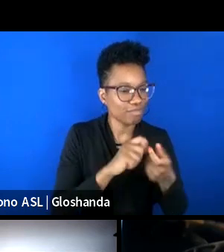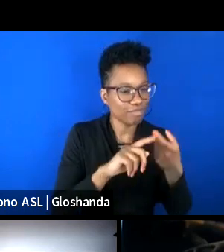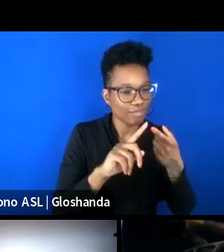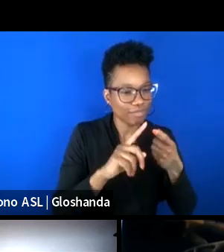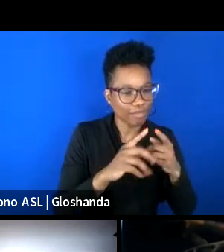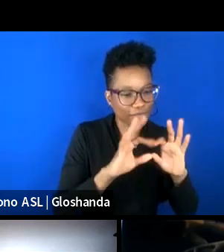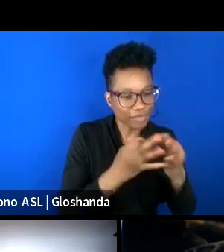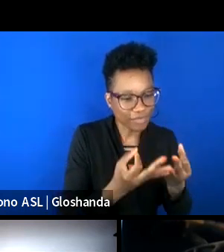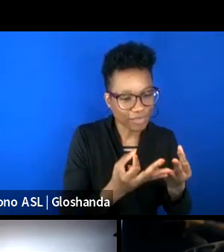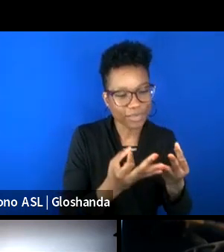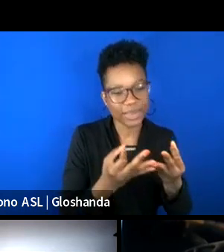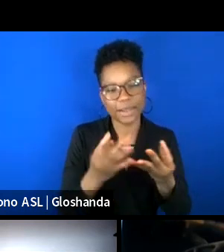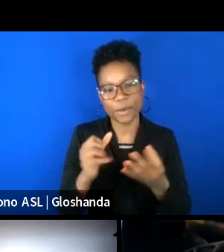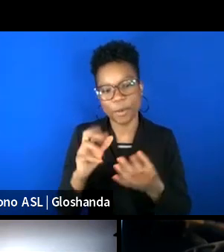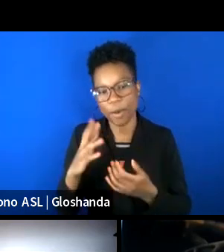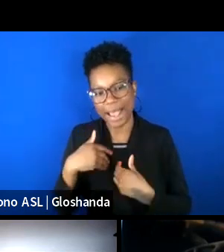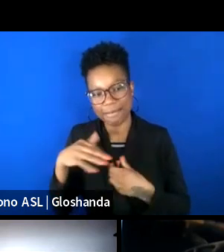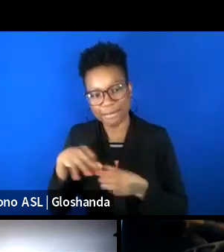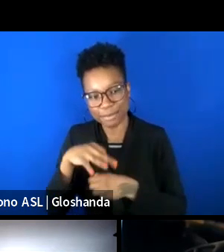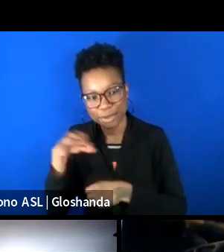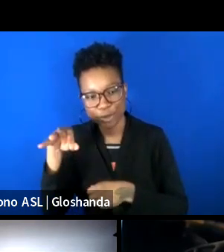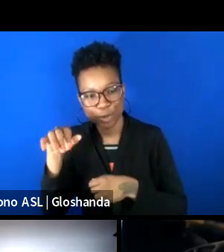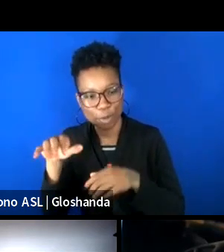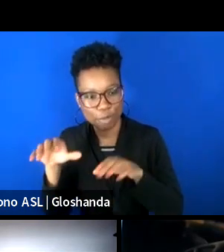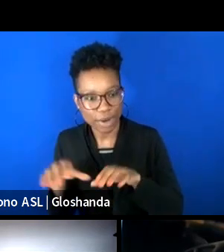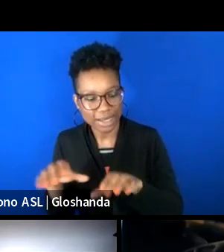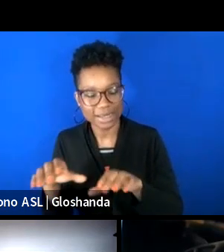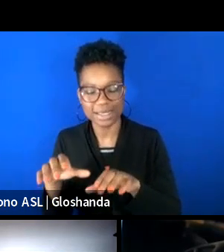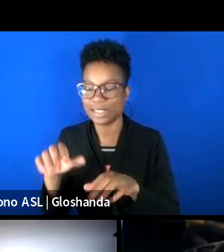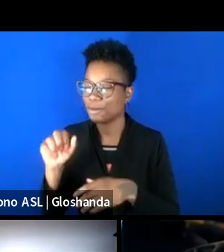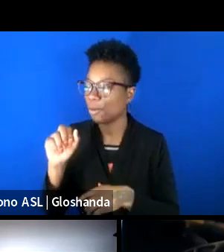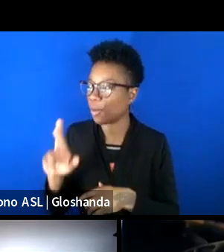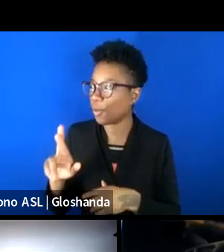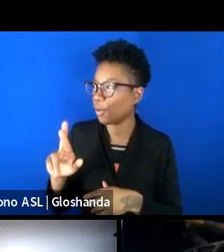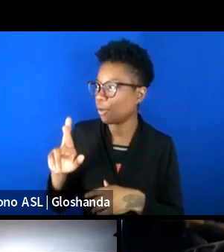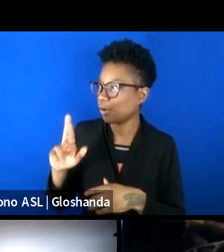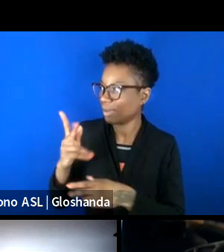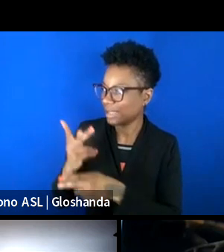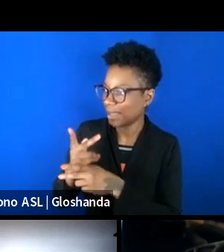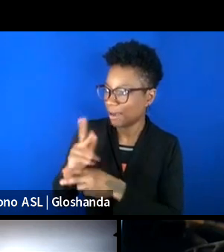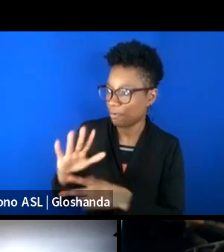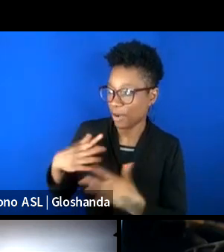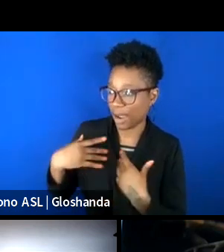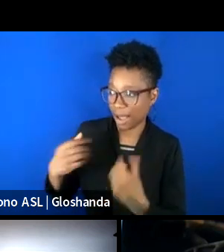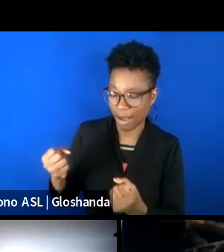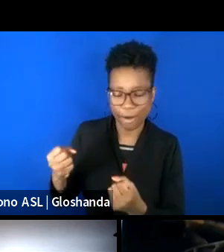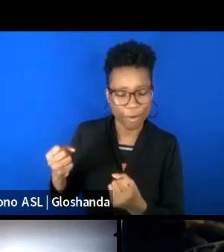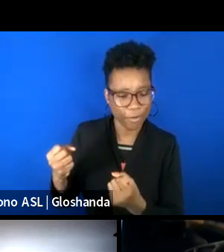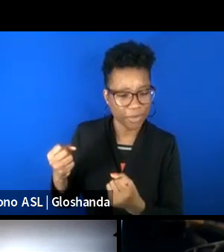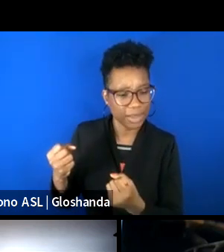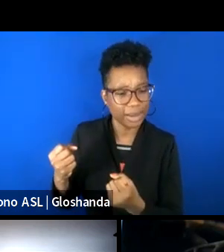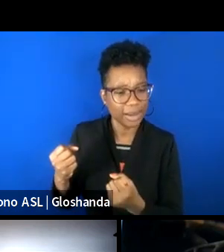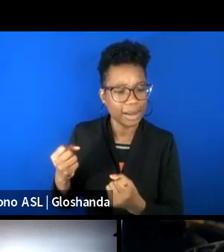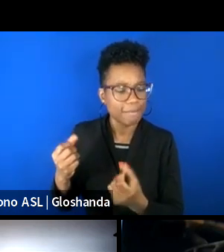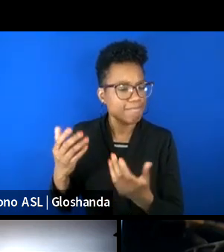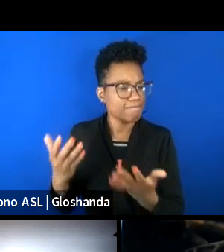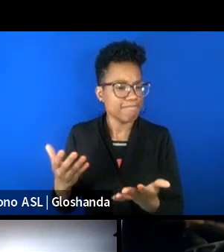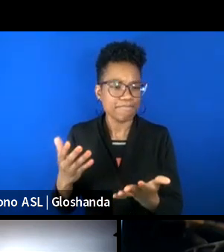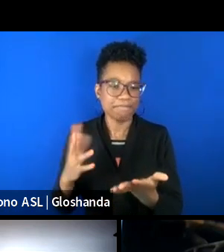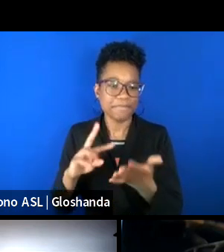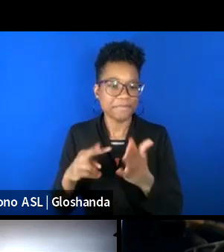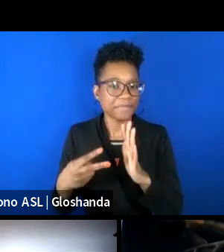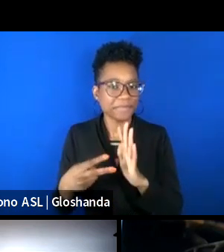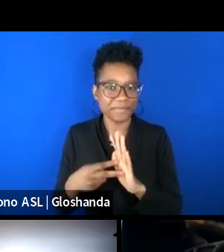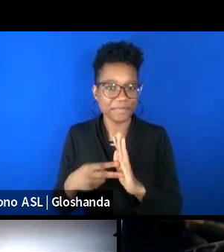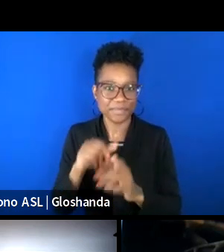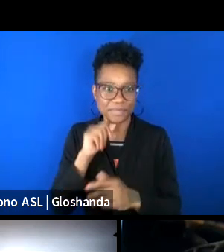you know, have a spiritual practice, or if you set aside time to take care of your health, don't then sacrifice that to